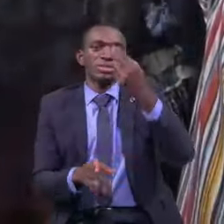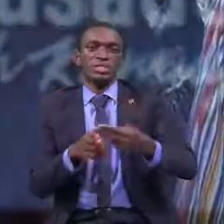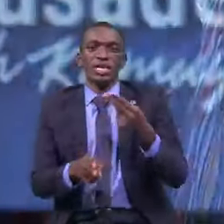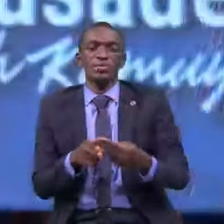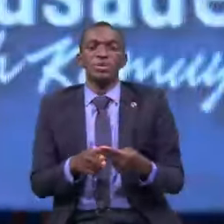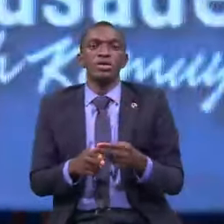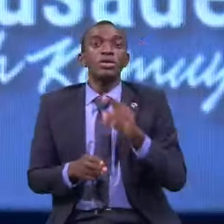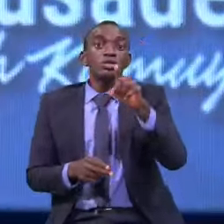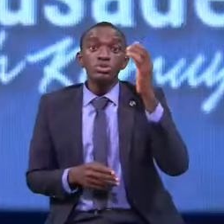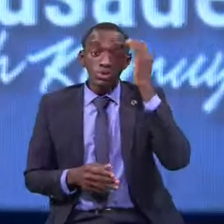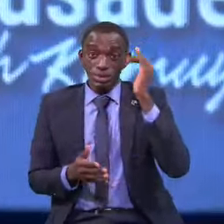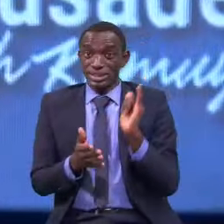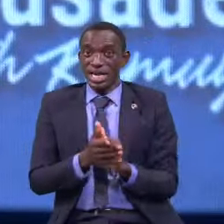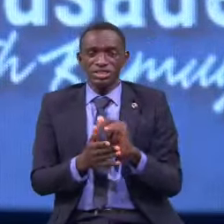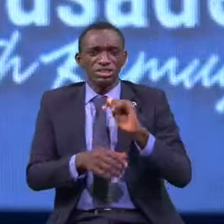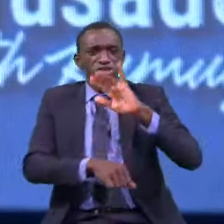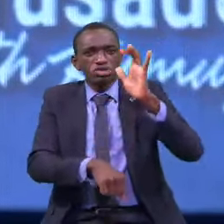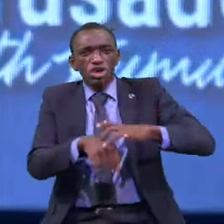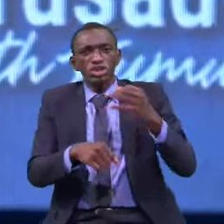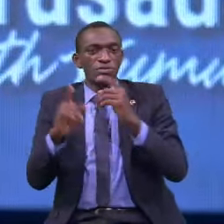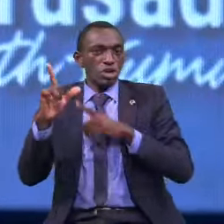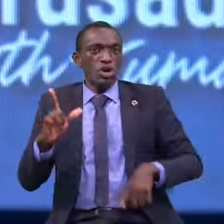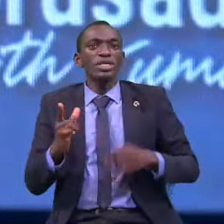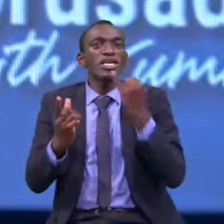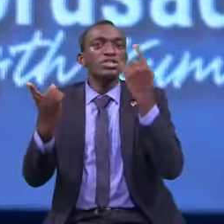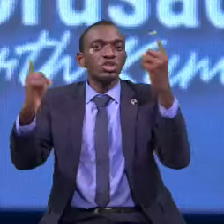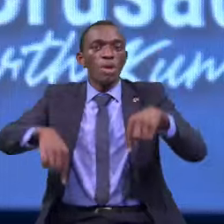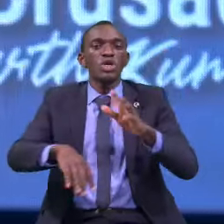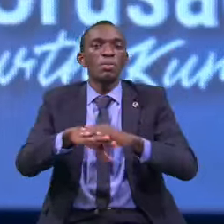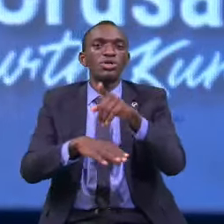You know that the touch of the Lord is coming upon you now.